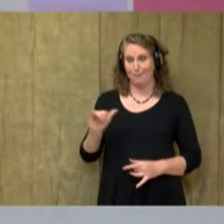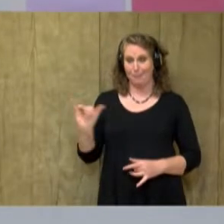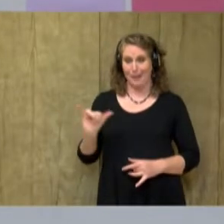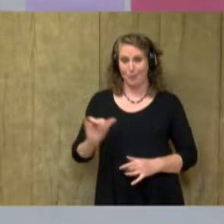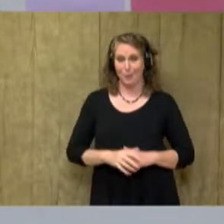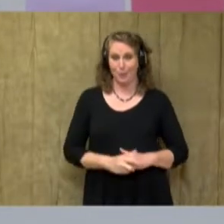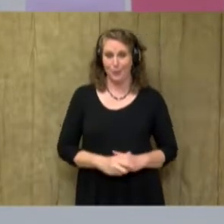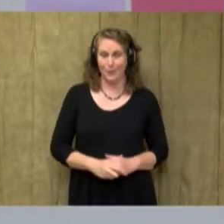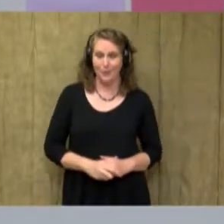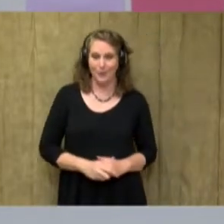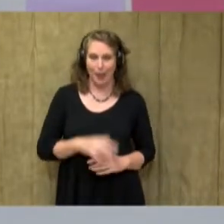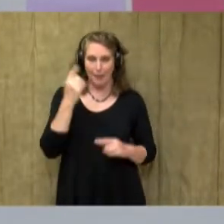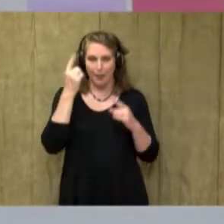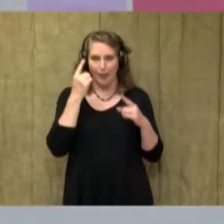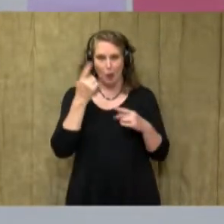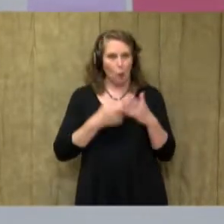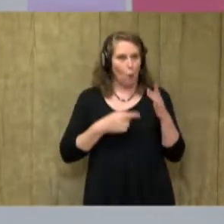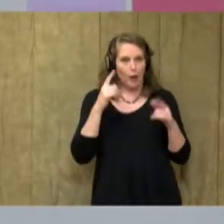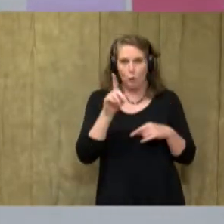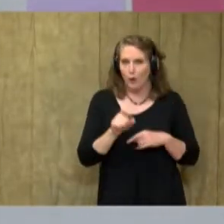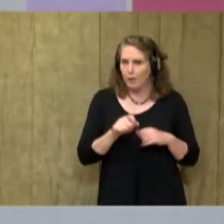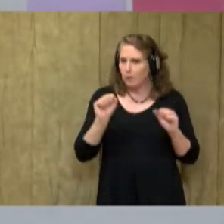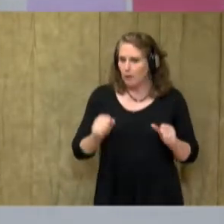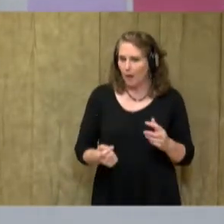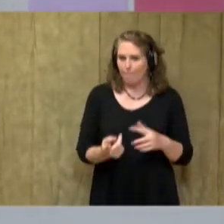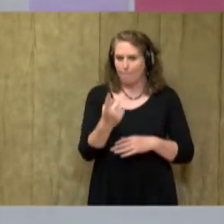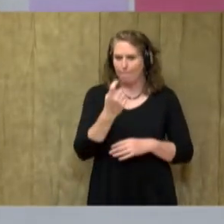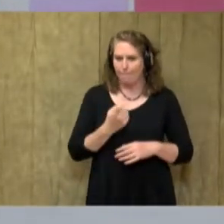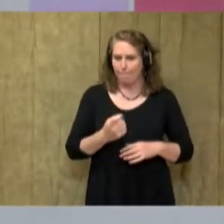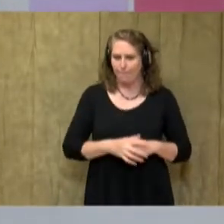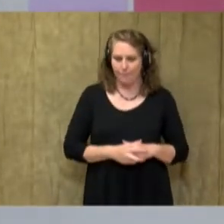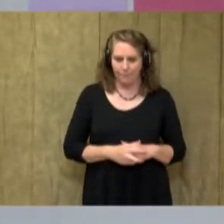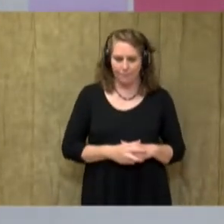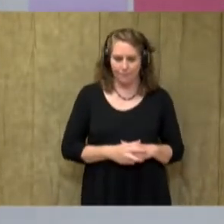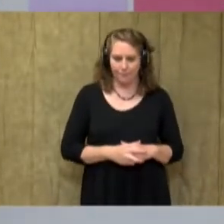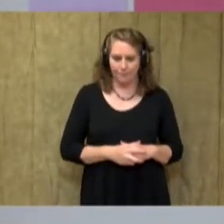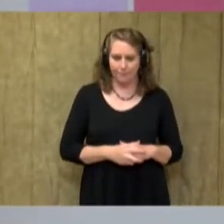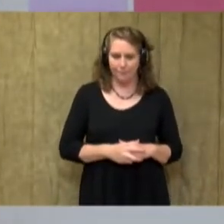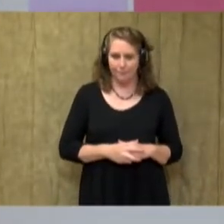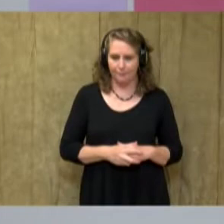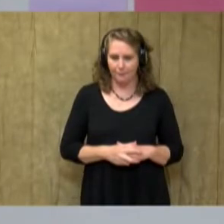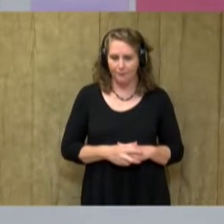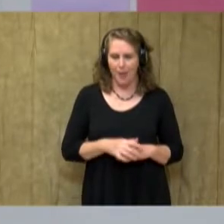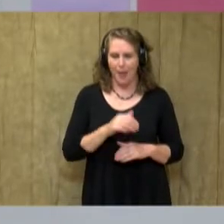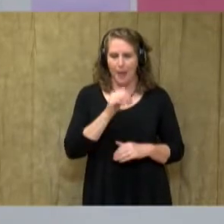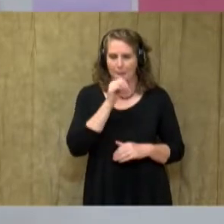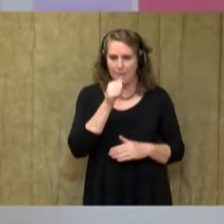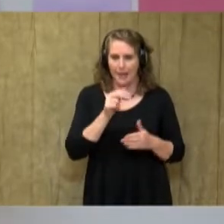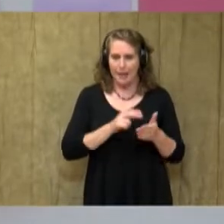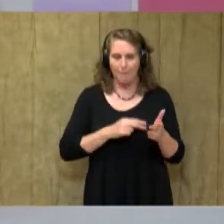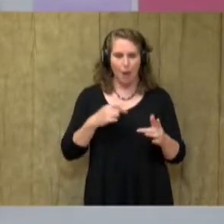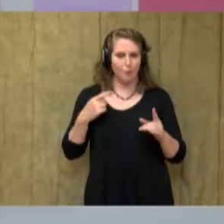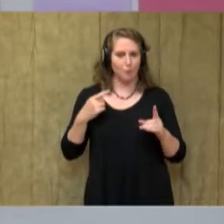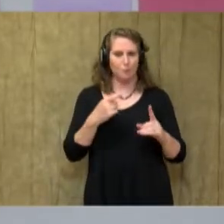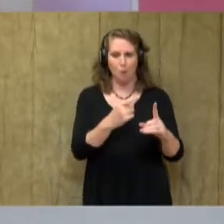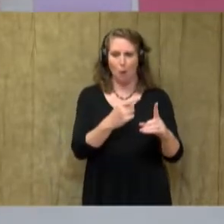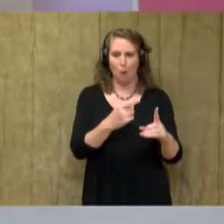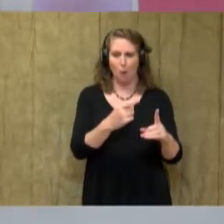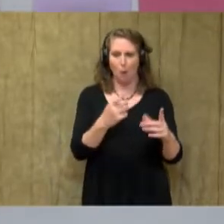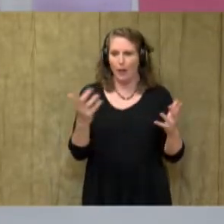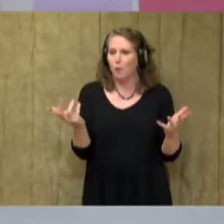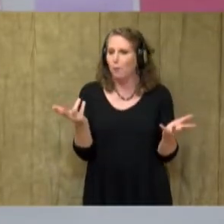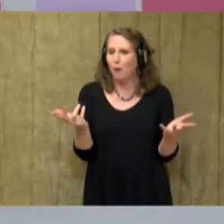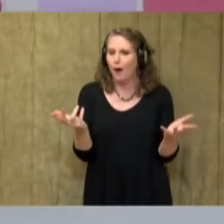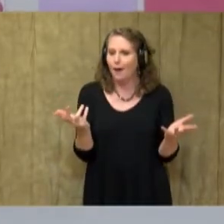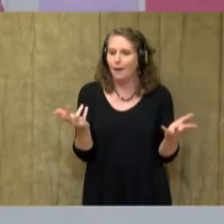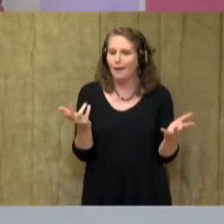see. Be thinking, be thinking, be thinking. What is Peanut Butter's goal? So we know a